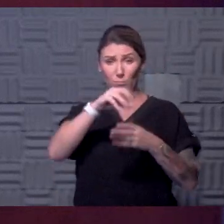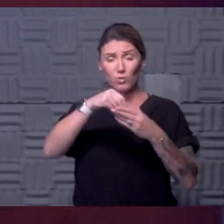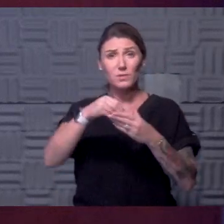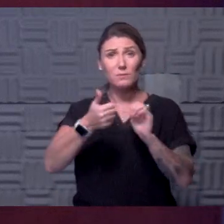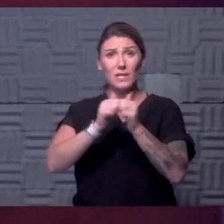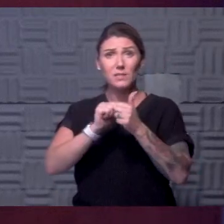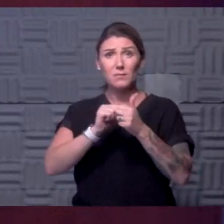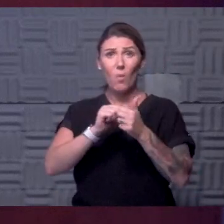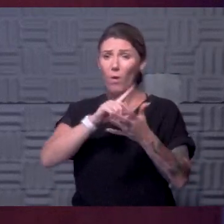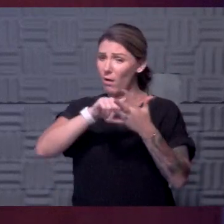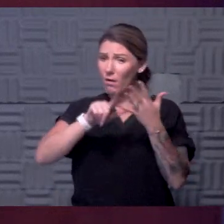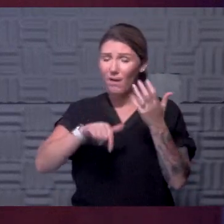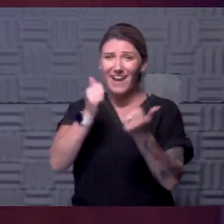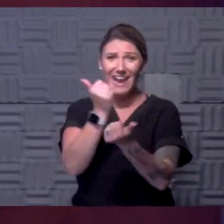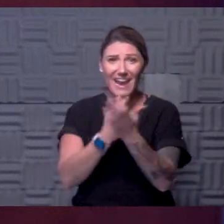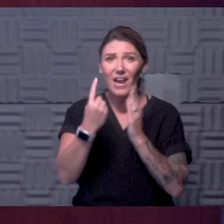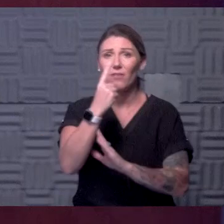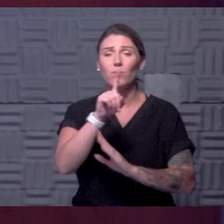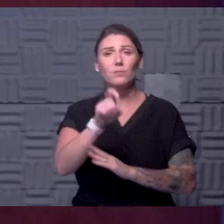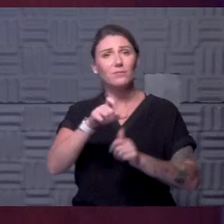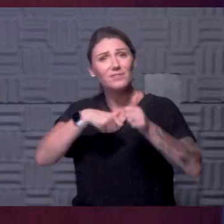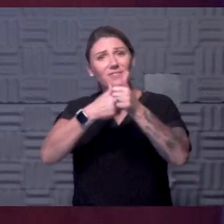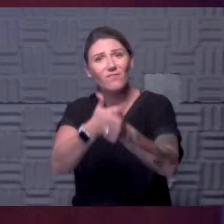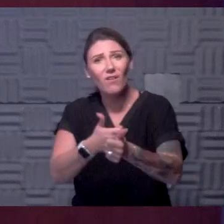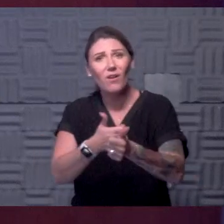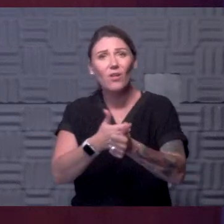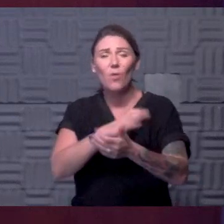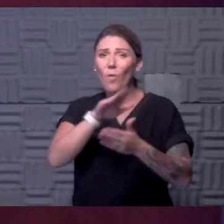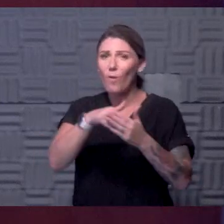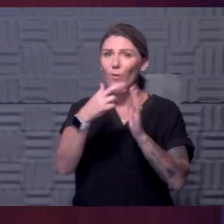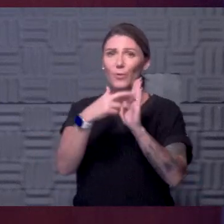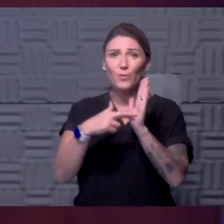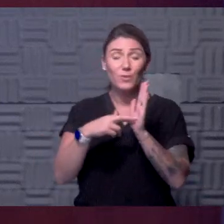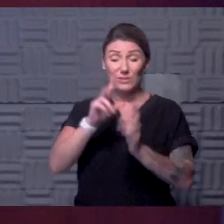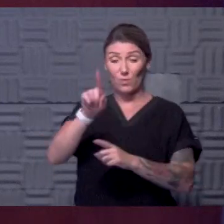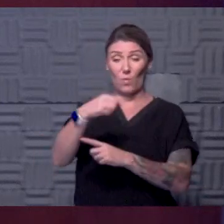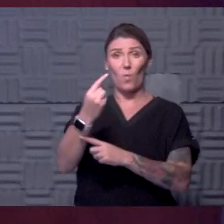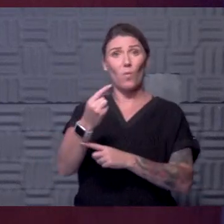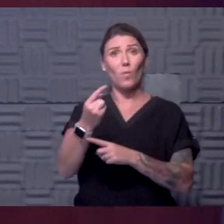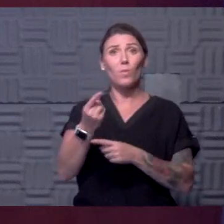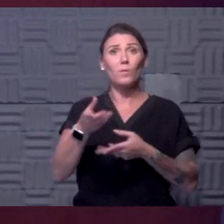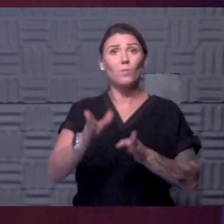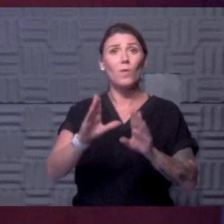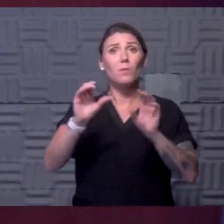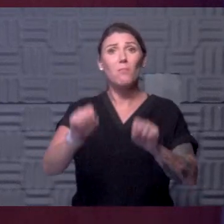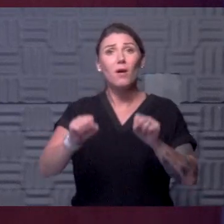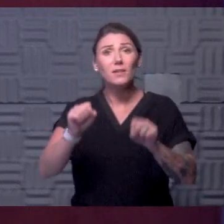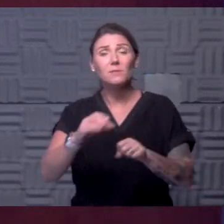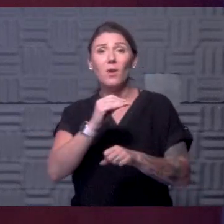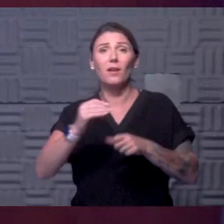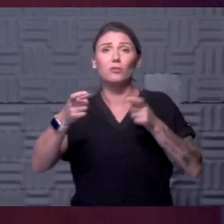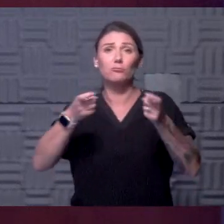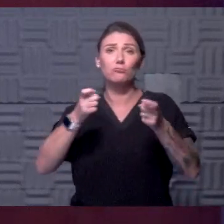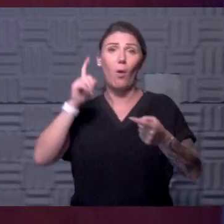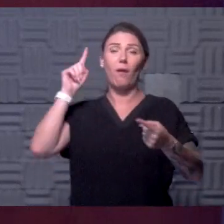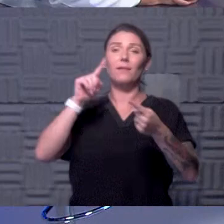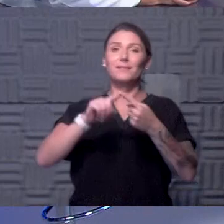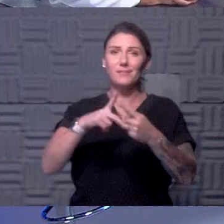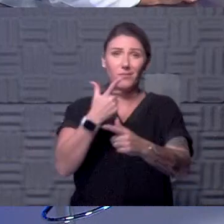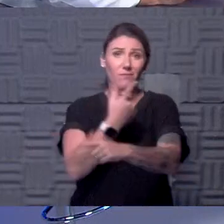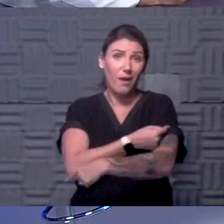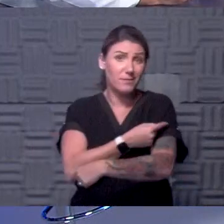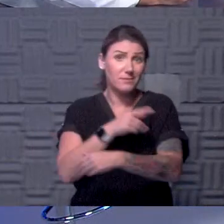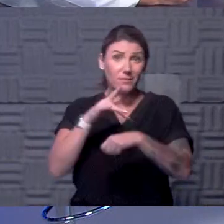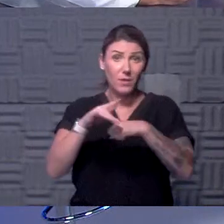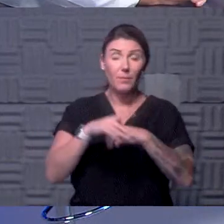everybody's got to get on the train on this and play along with all these rules. It's the only way we're going to get this under control until there's a vaccine.